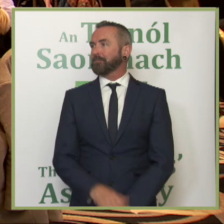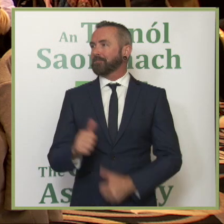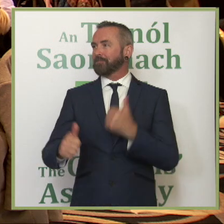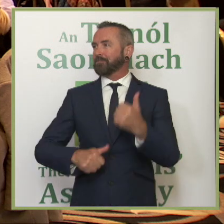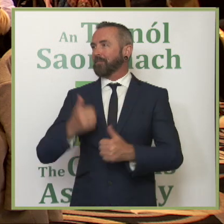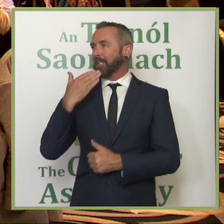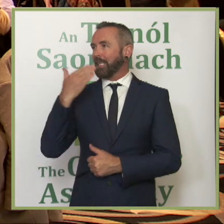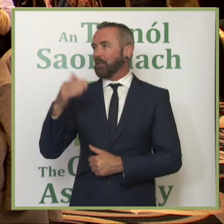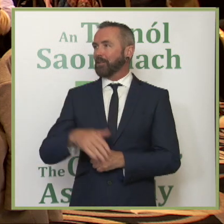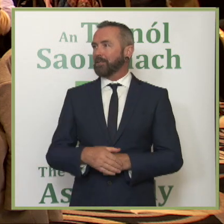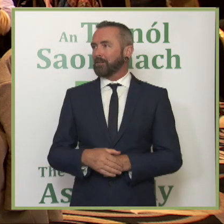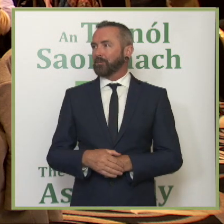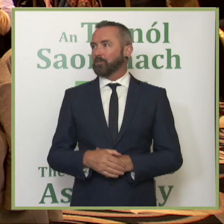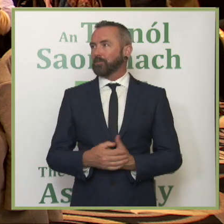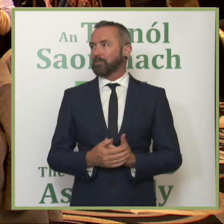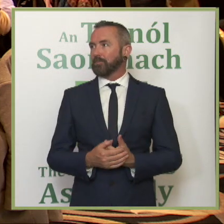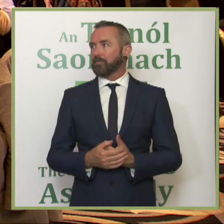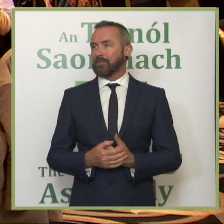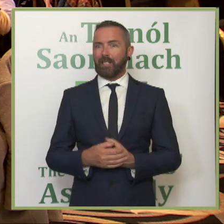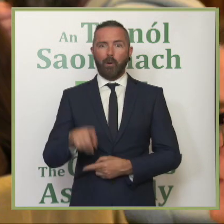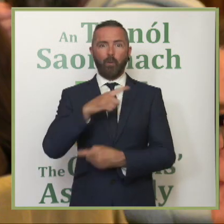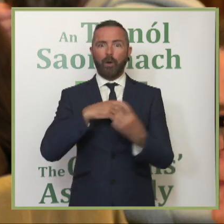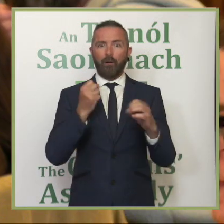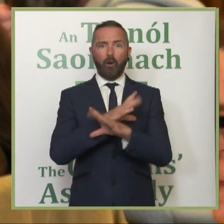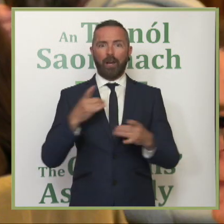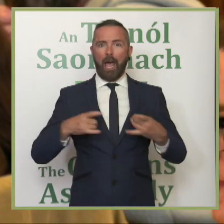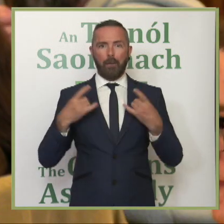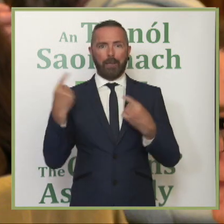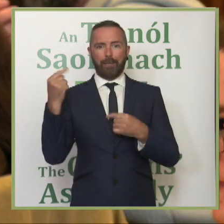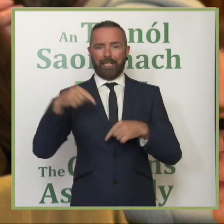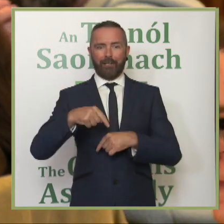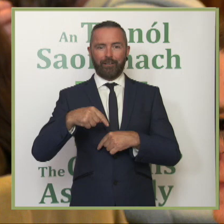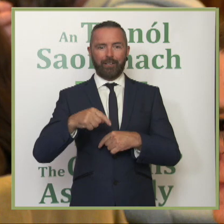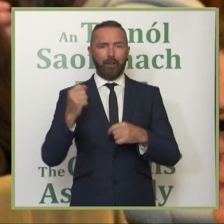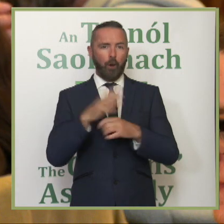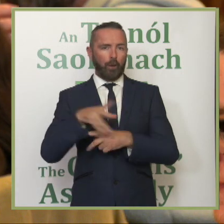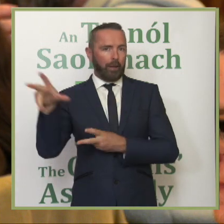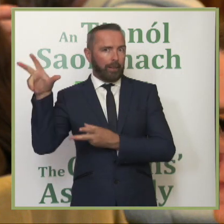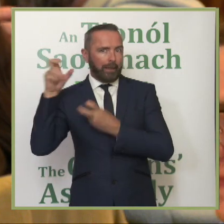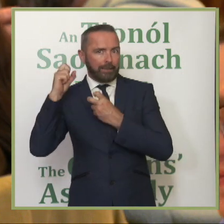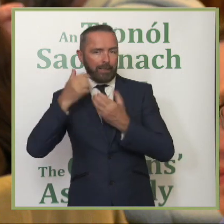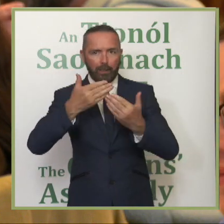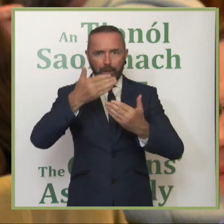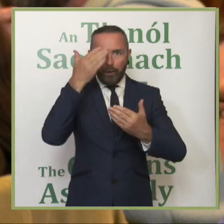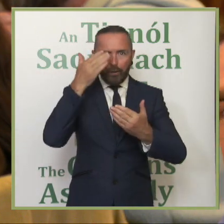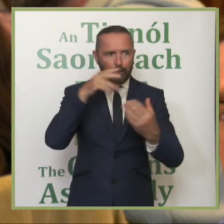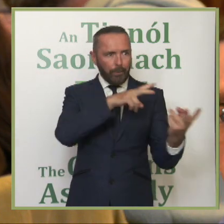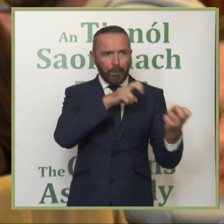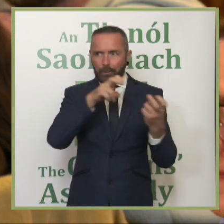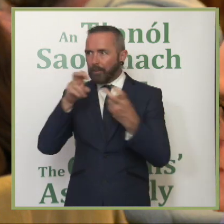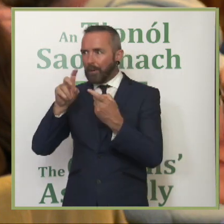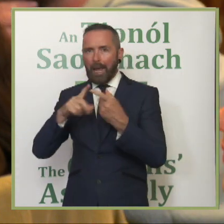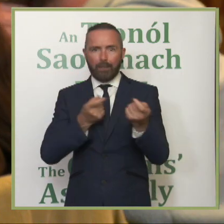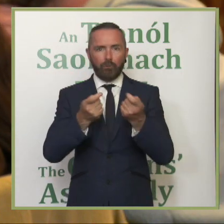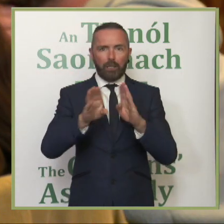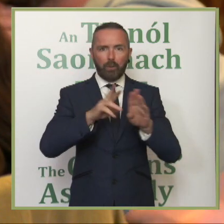you. Yeah, we're just here, we're happy to be here. We're listening to each other, learning from each other, and we're treating each other